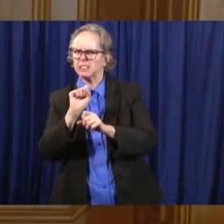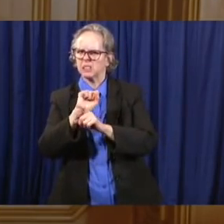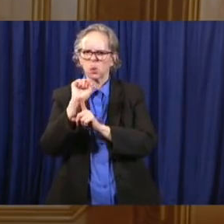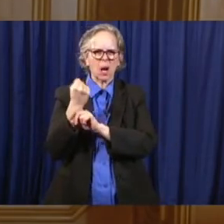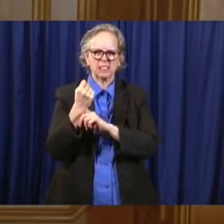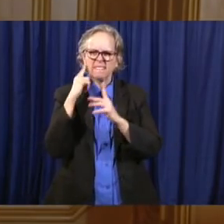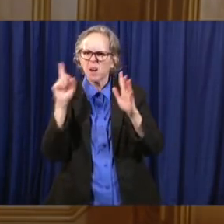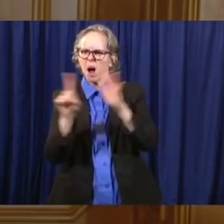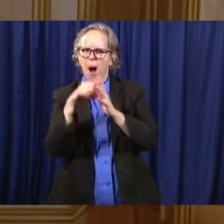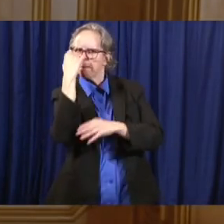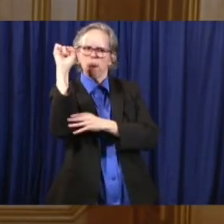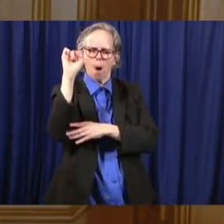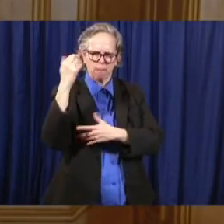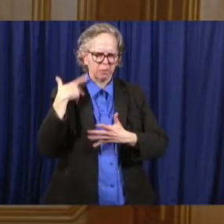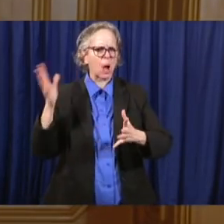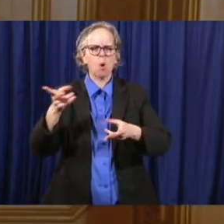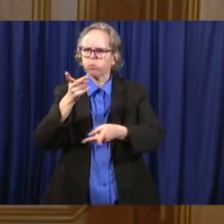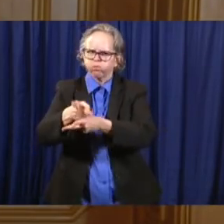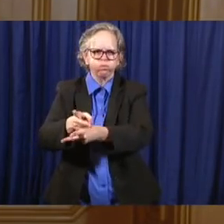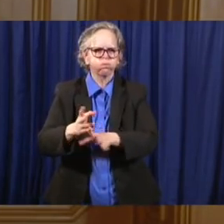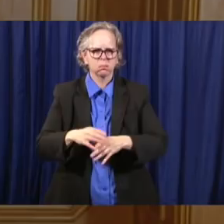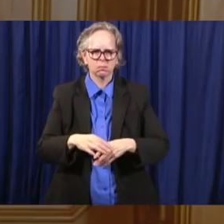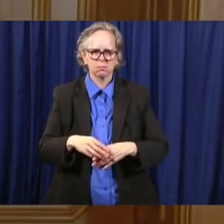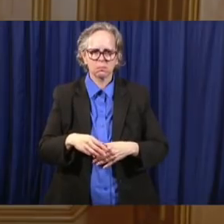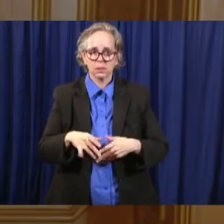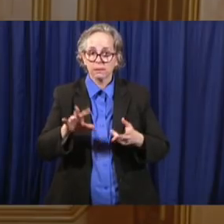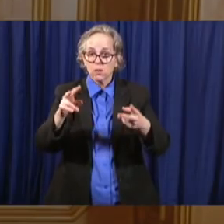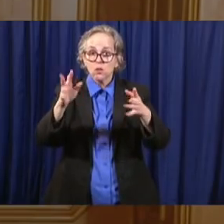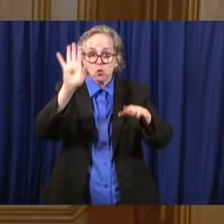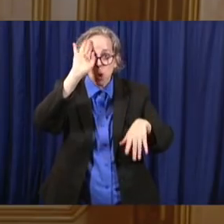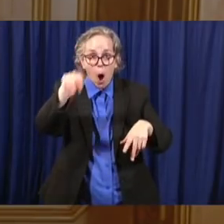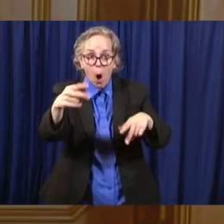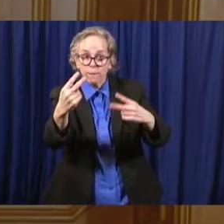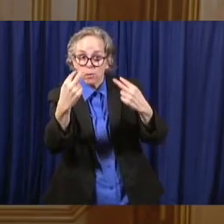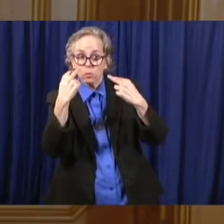all our viewers know this, but it was a pretty flagrant